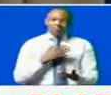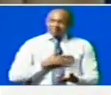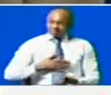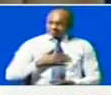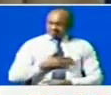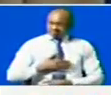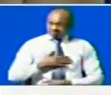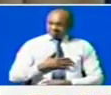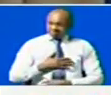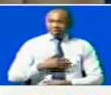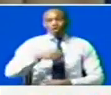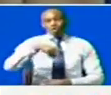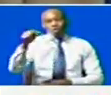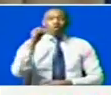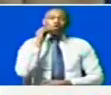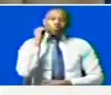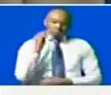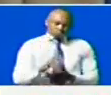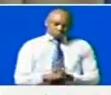please go home.